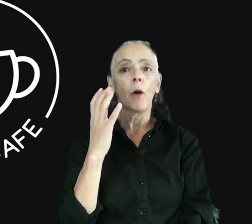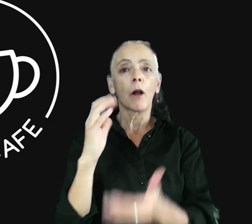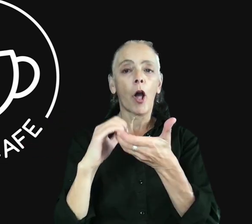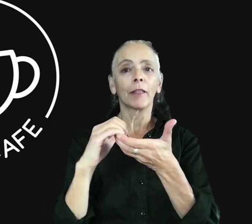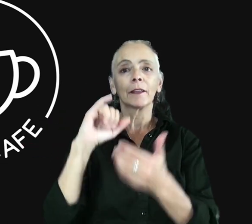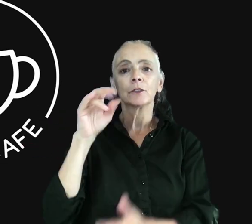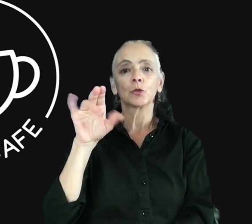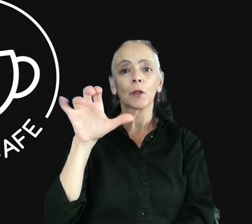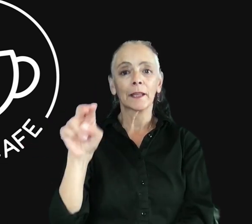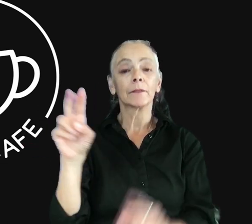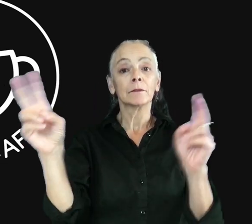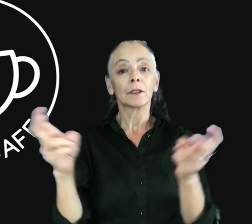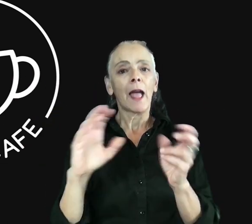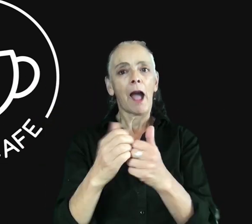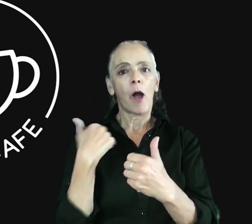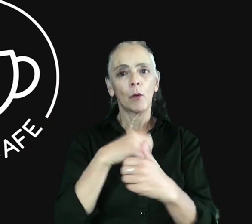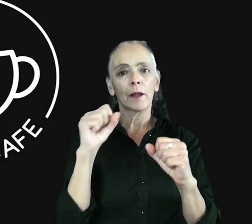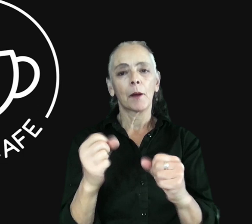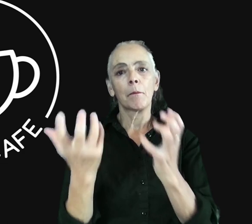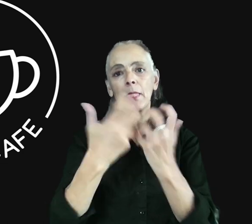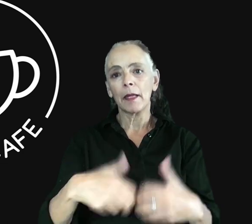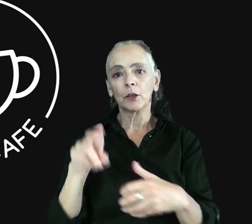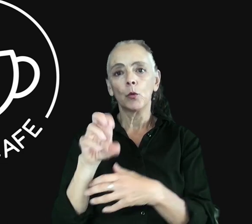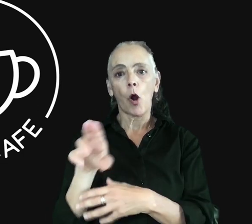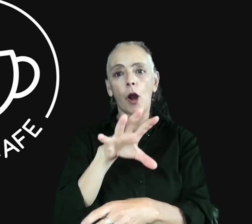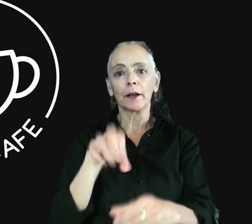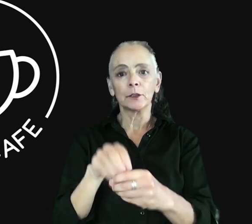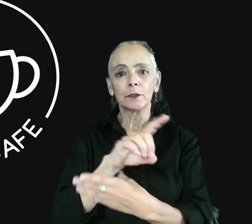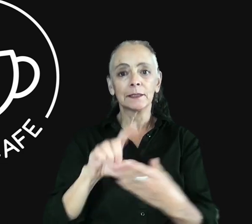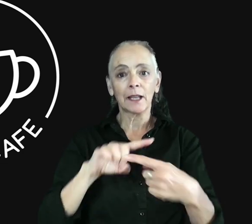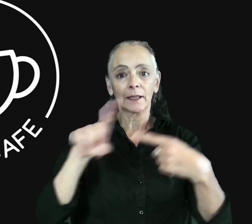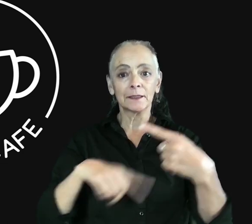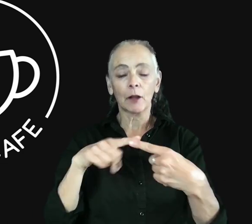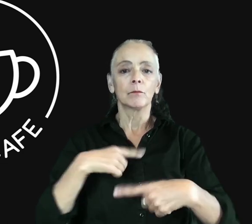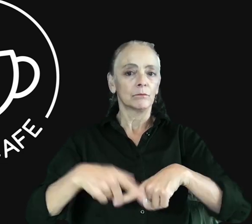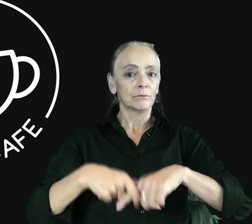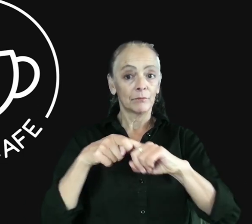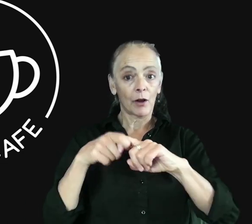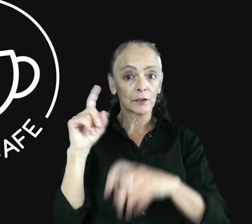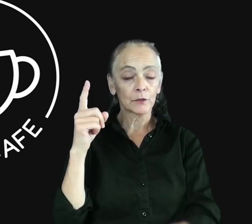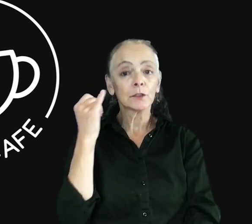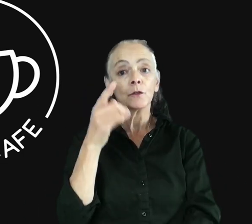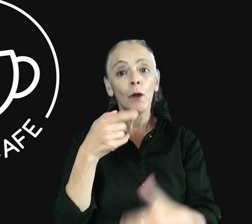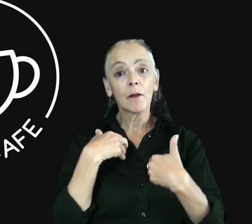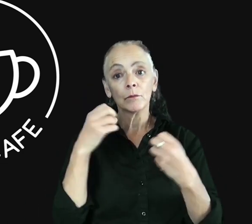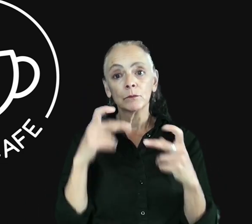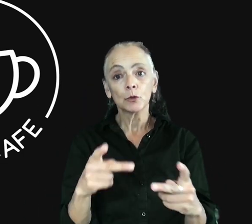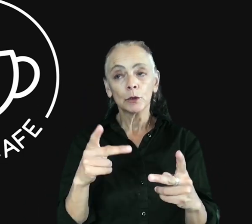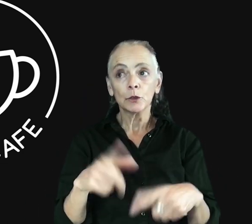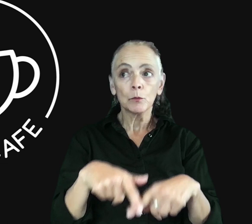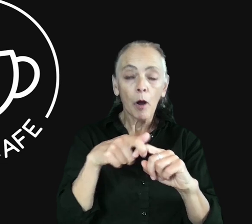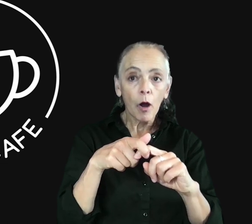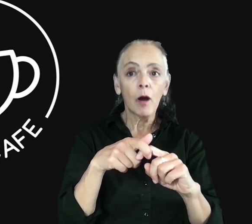can we blend you are into the design cycle so i'll pause right here really quick if you have the opportunity to put us